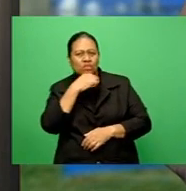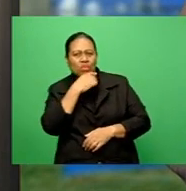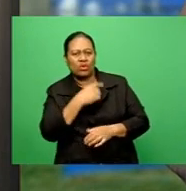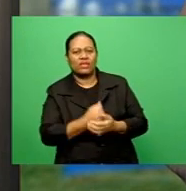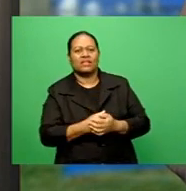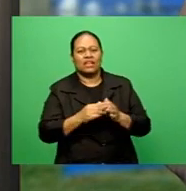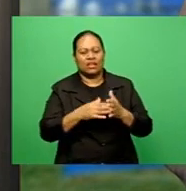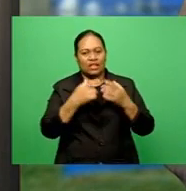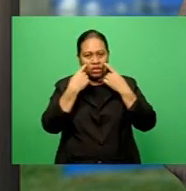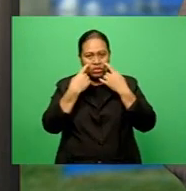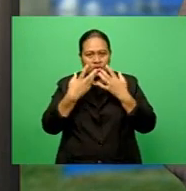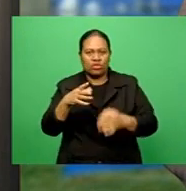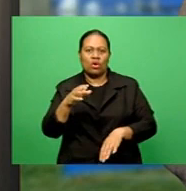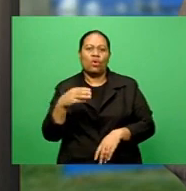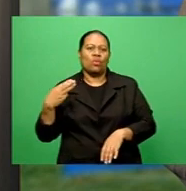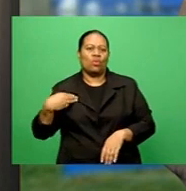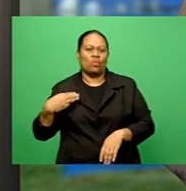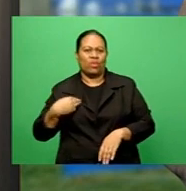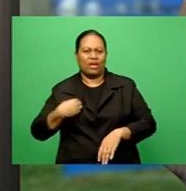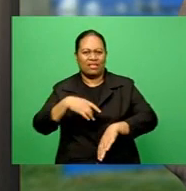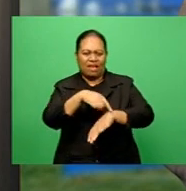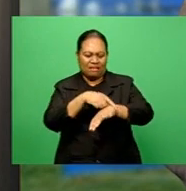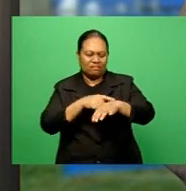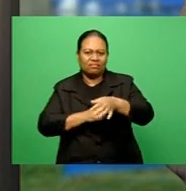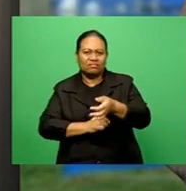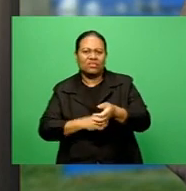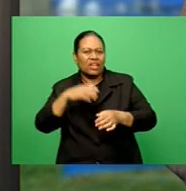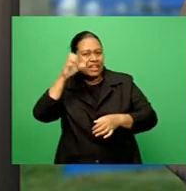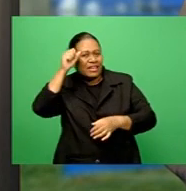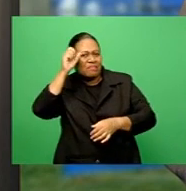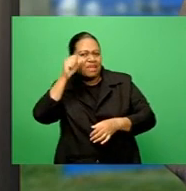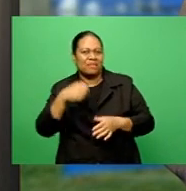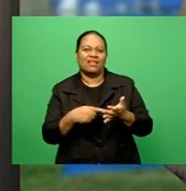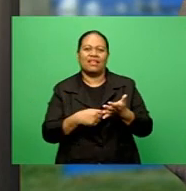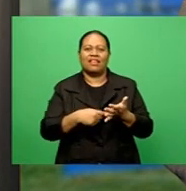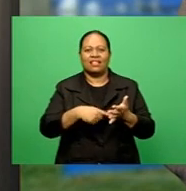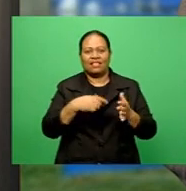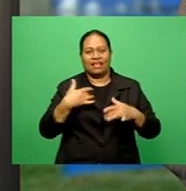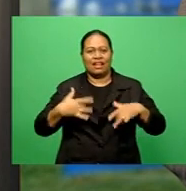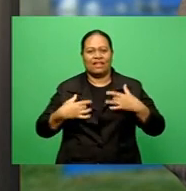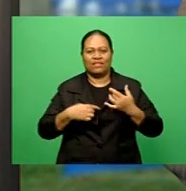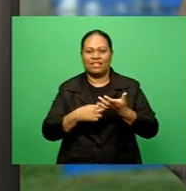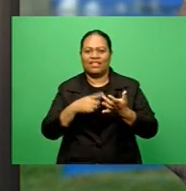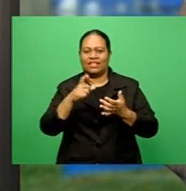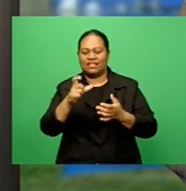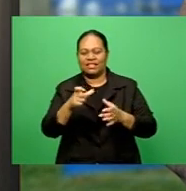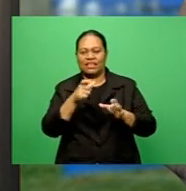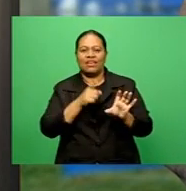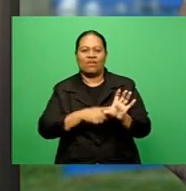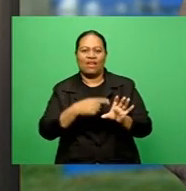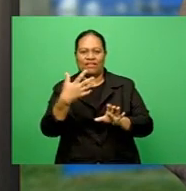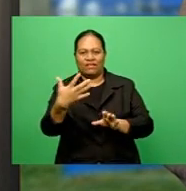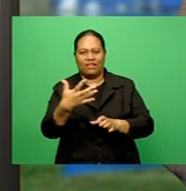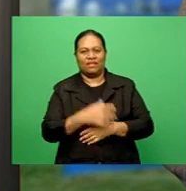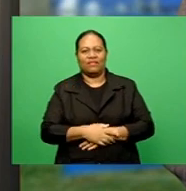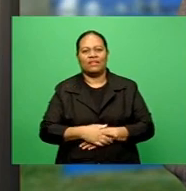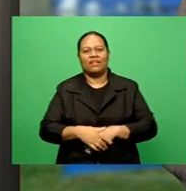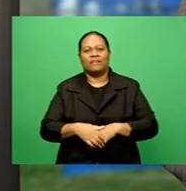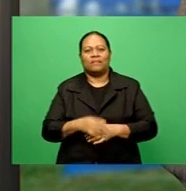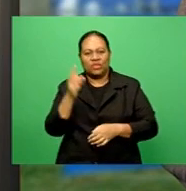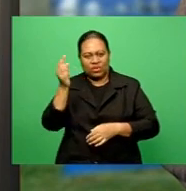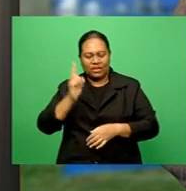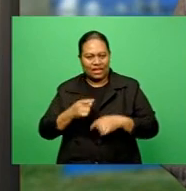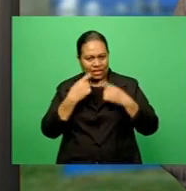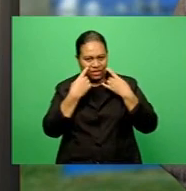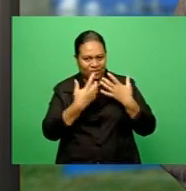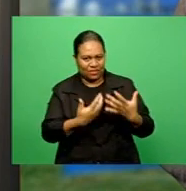Began side were wearing black armbands to remember the lives lost during TC Yasa in their clash against Bengaluru FC